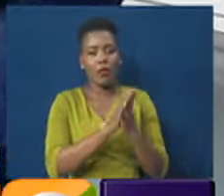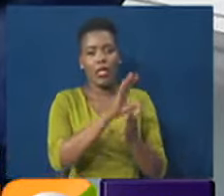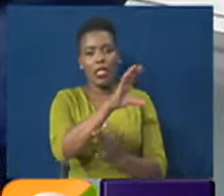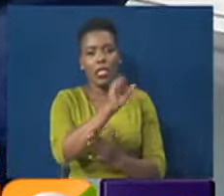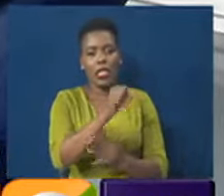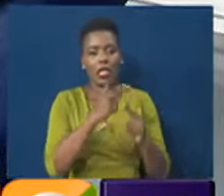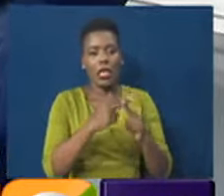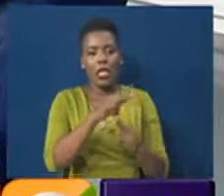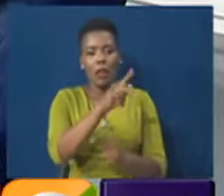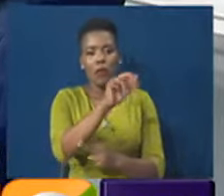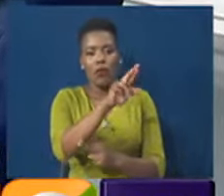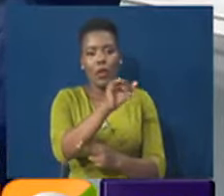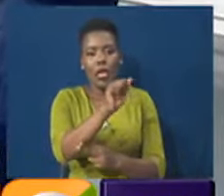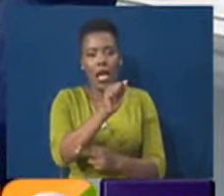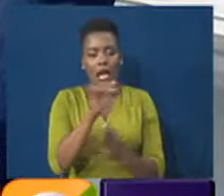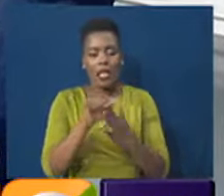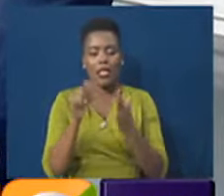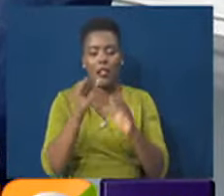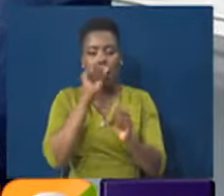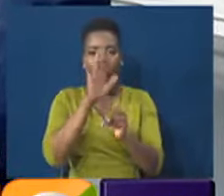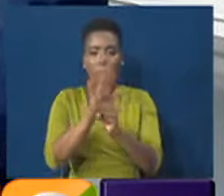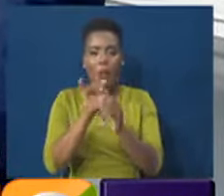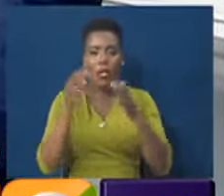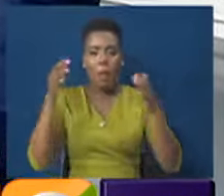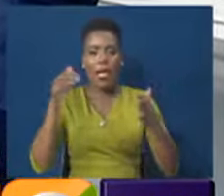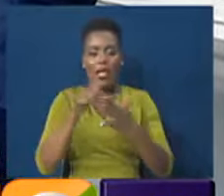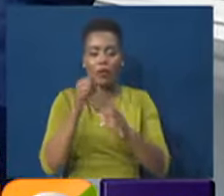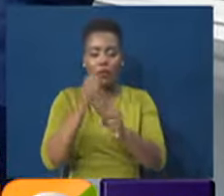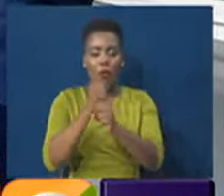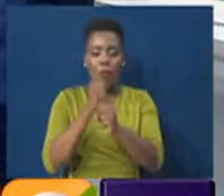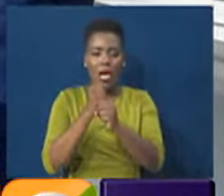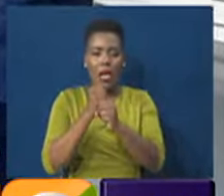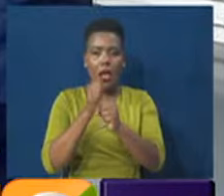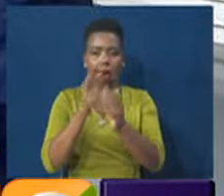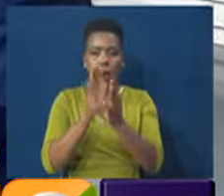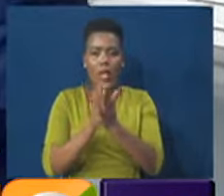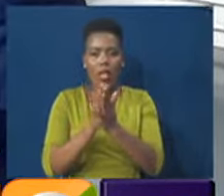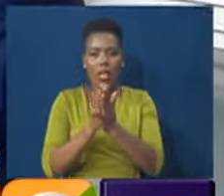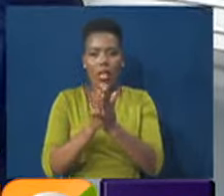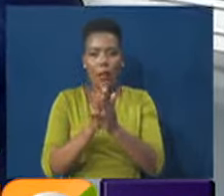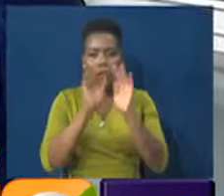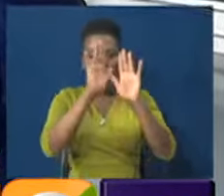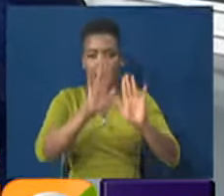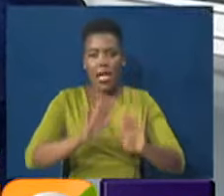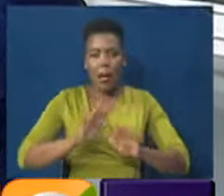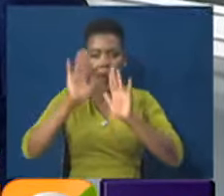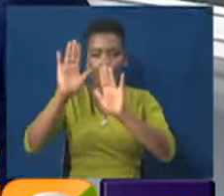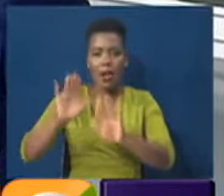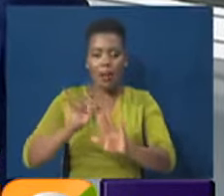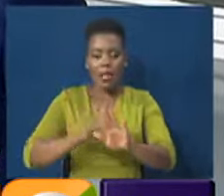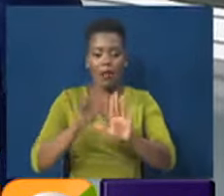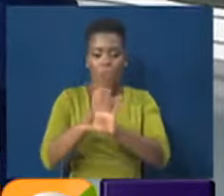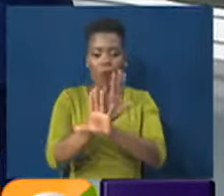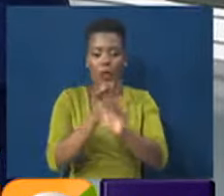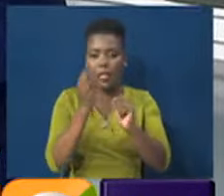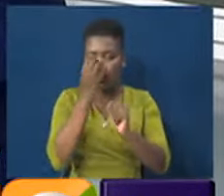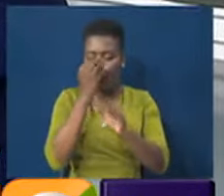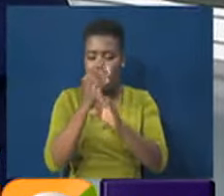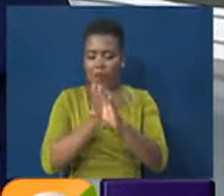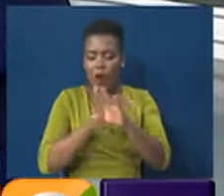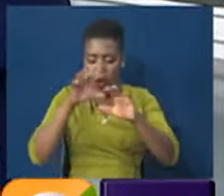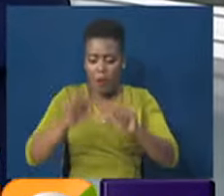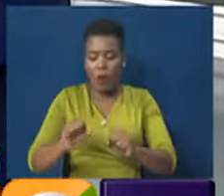is concerned, because this was one of the biggest promises that was made by the campaign of William Ruto before he became